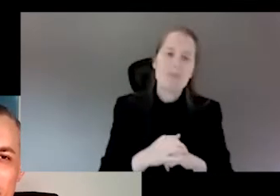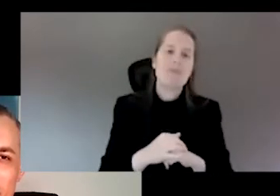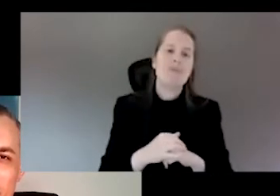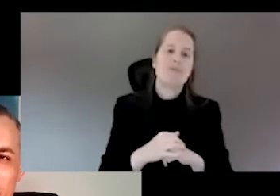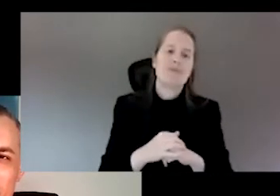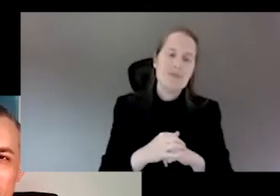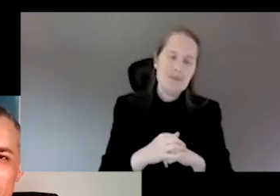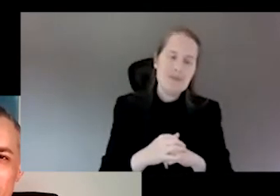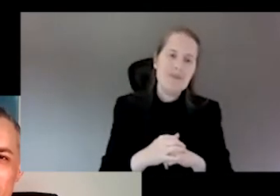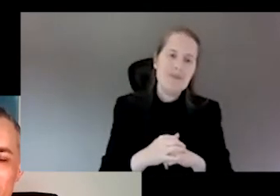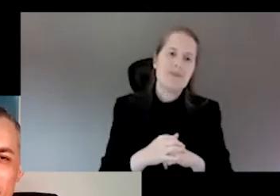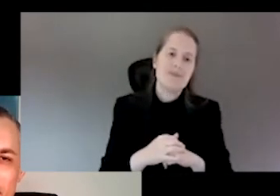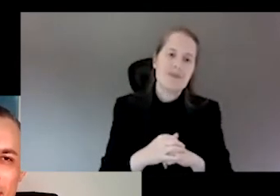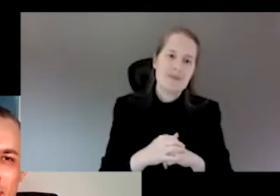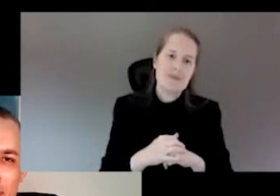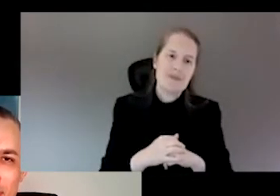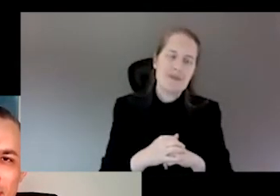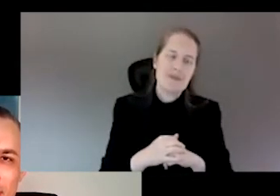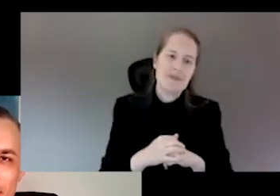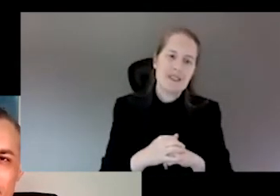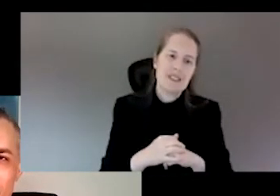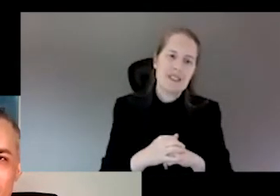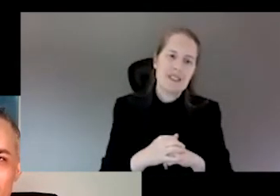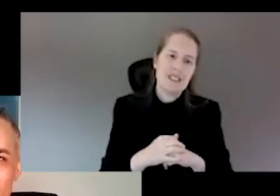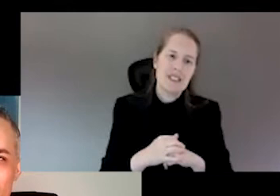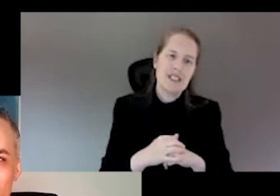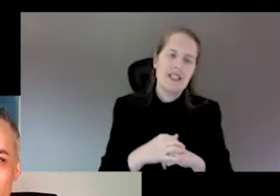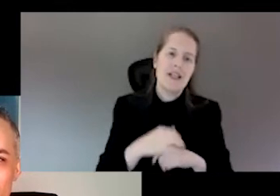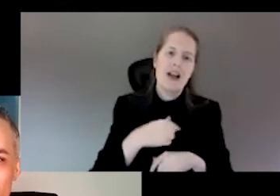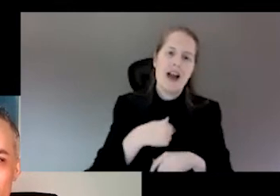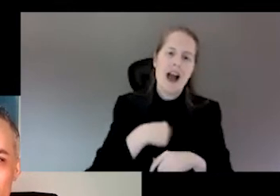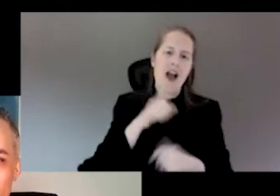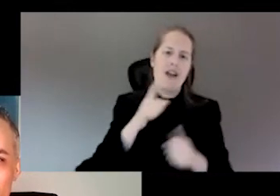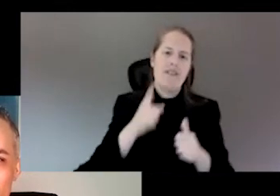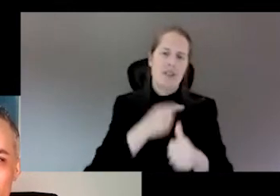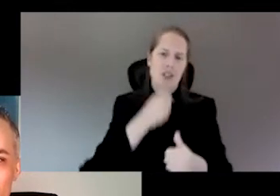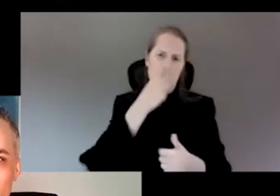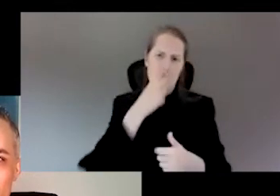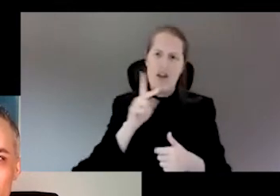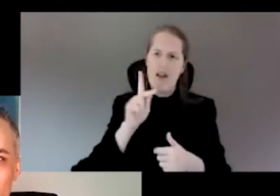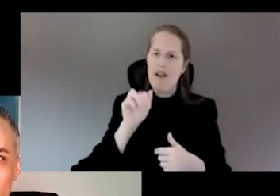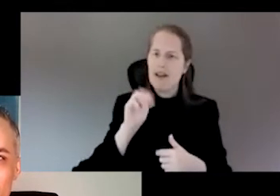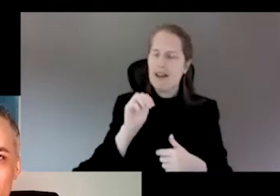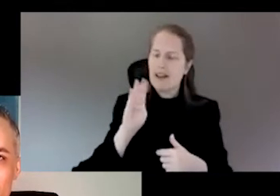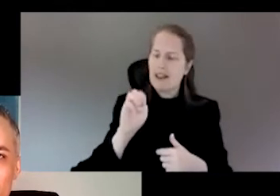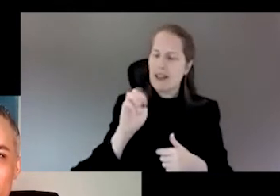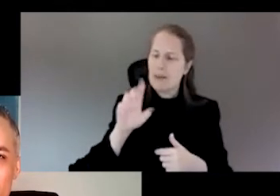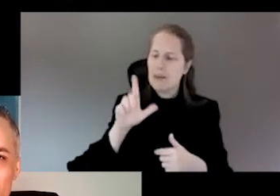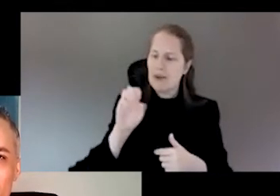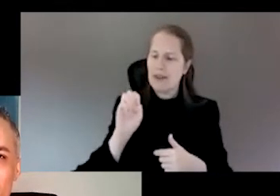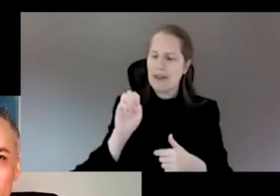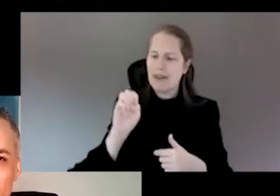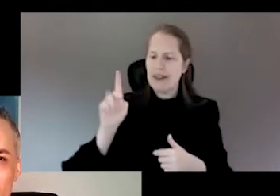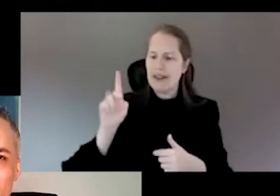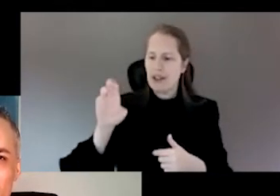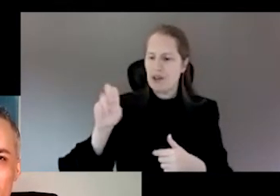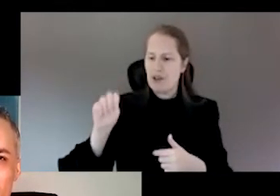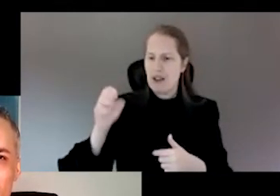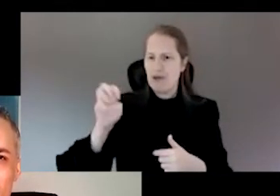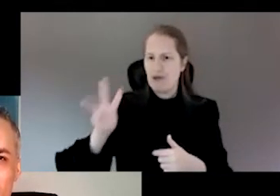I ran into Kimberly Crenshaw's discussion on